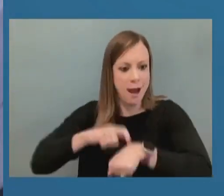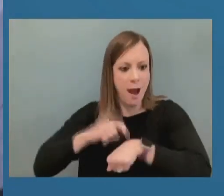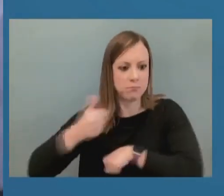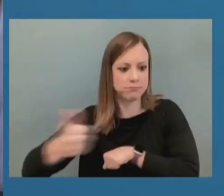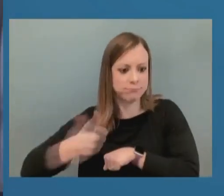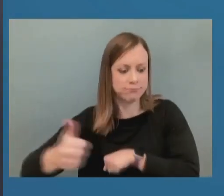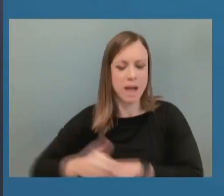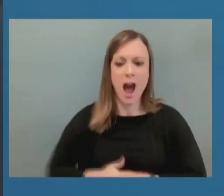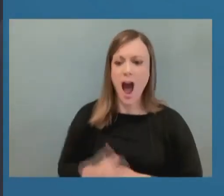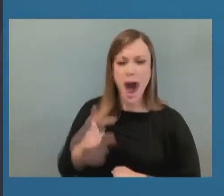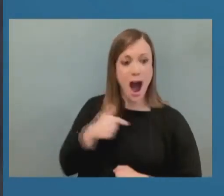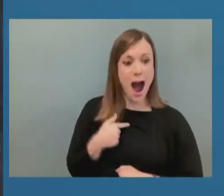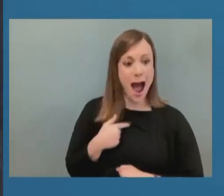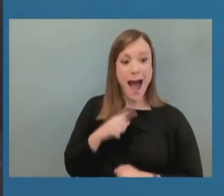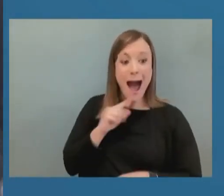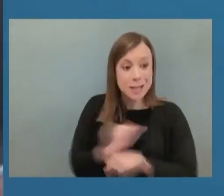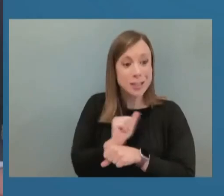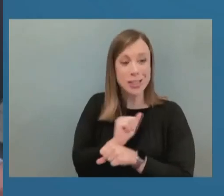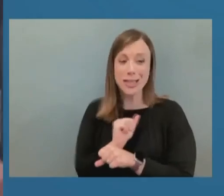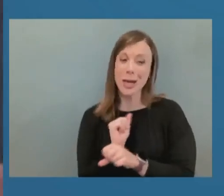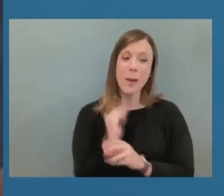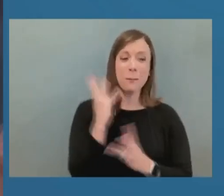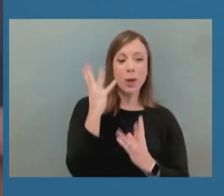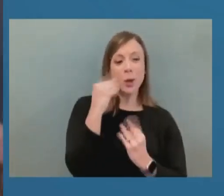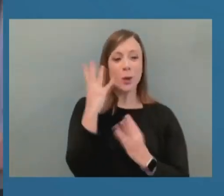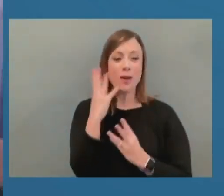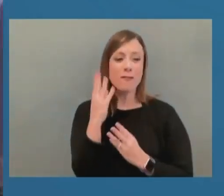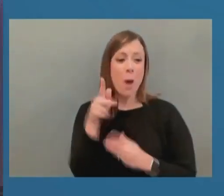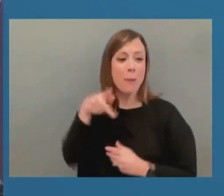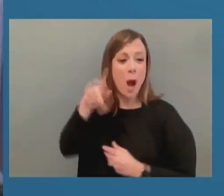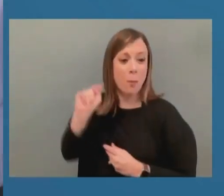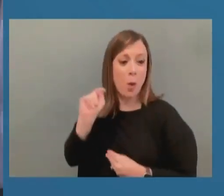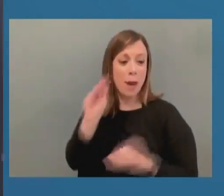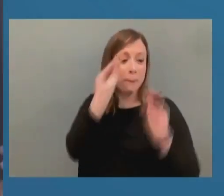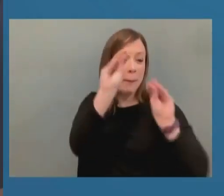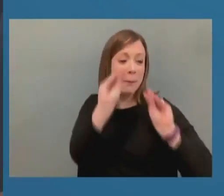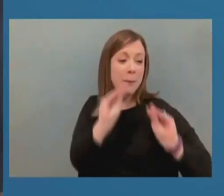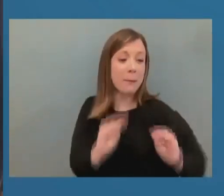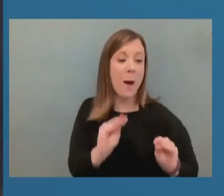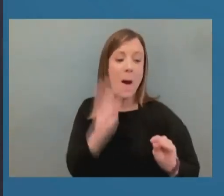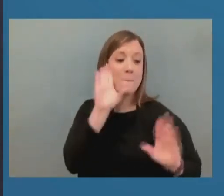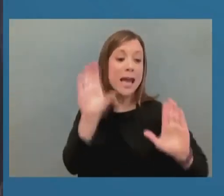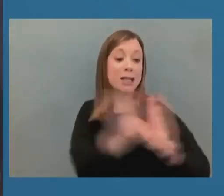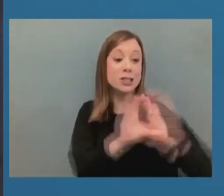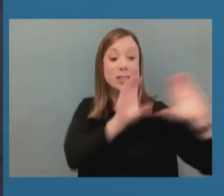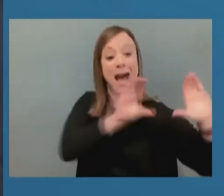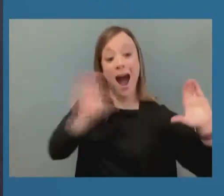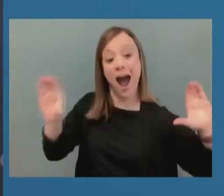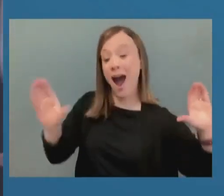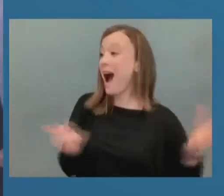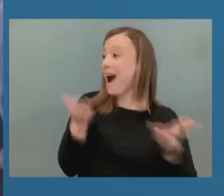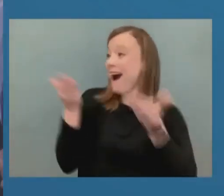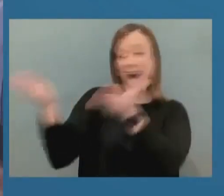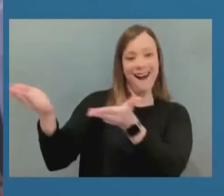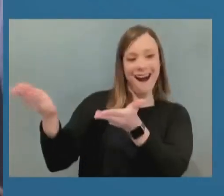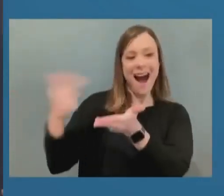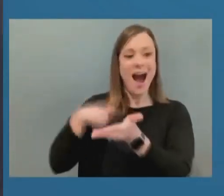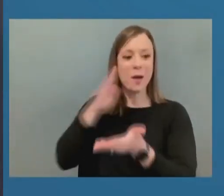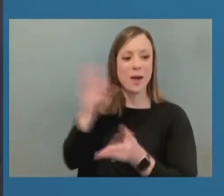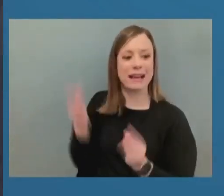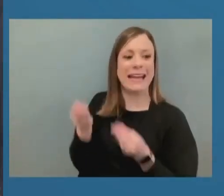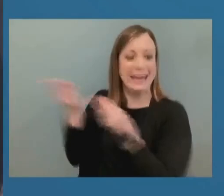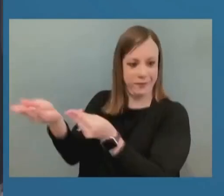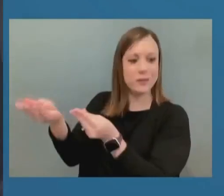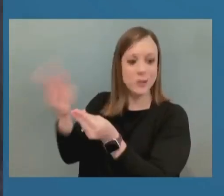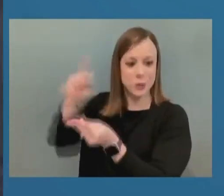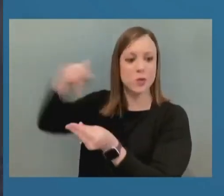PowerPoint. Got a lot of nice pictures. I plan on handing that to him when I see him this week. So